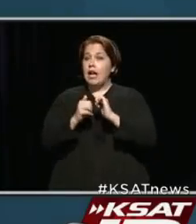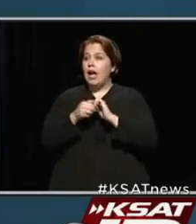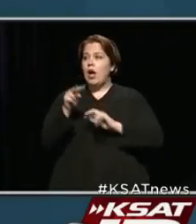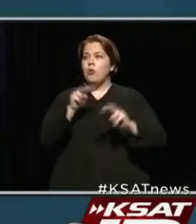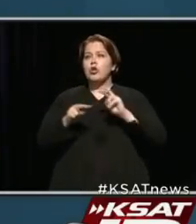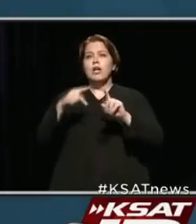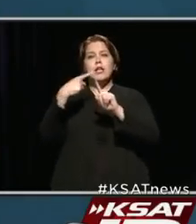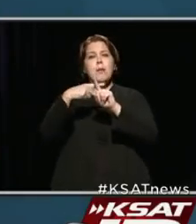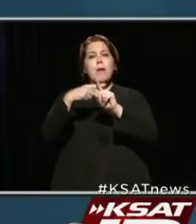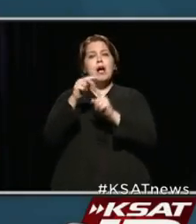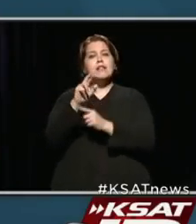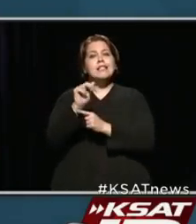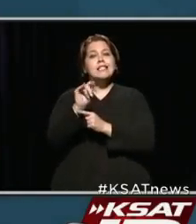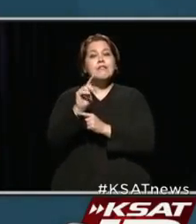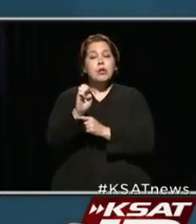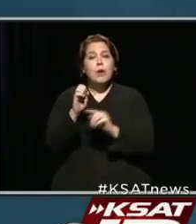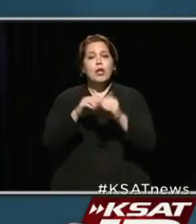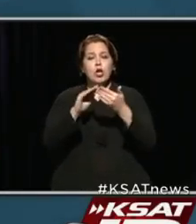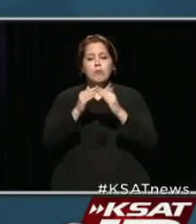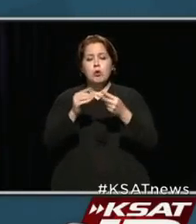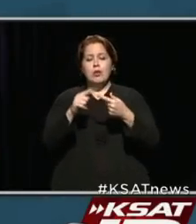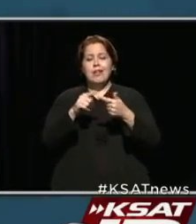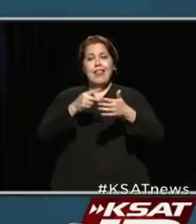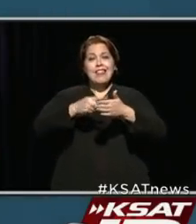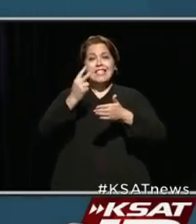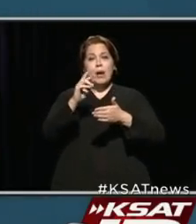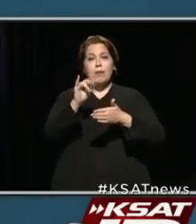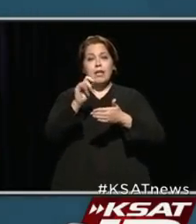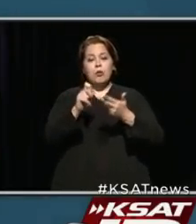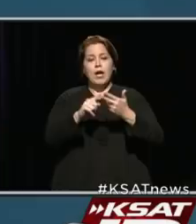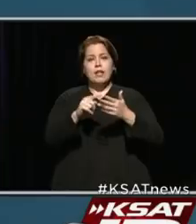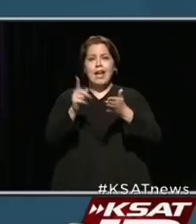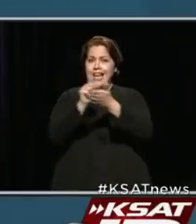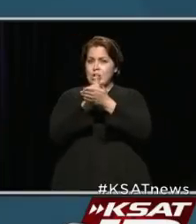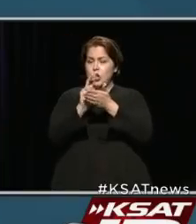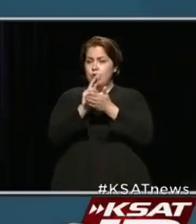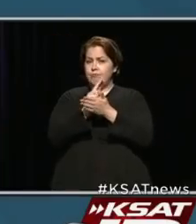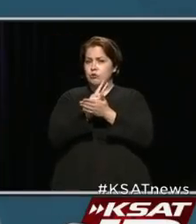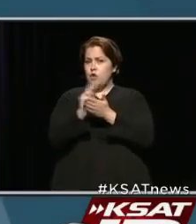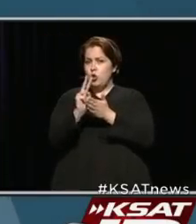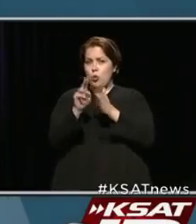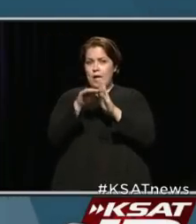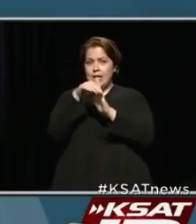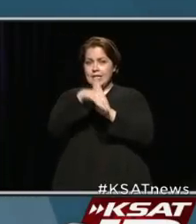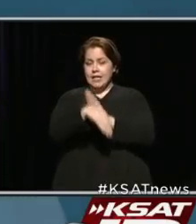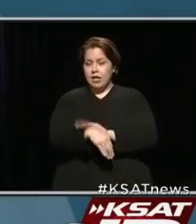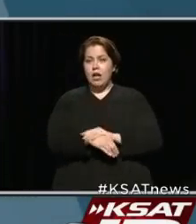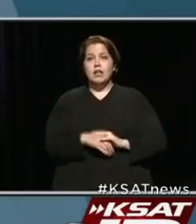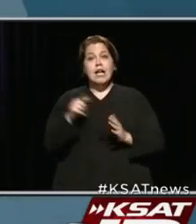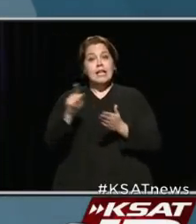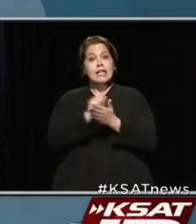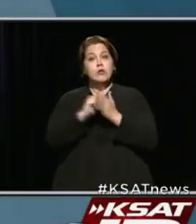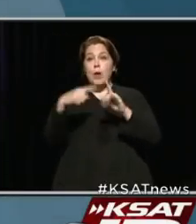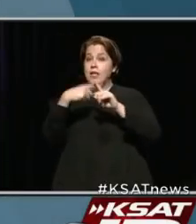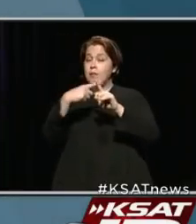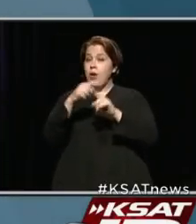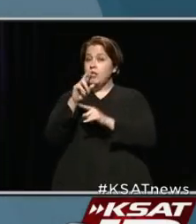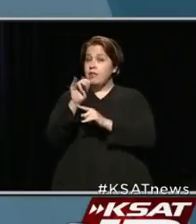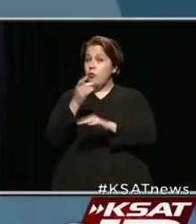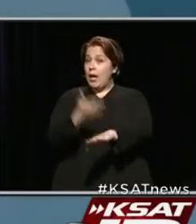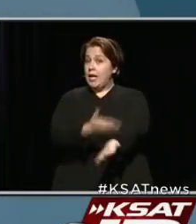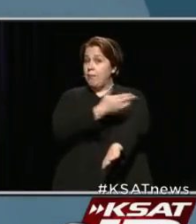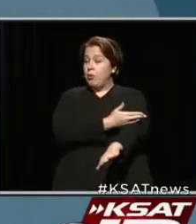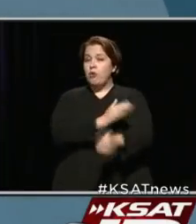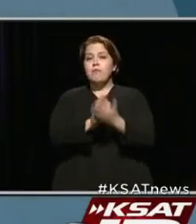the positivity rate in our community, the doubling rate, and the two-week decline of cases of COVID-19. This week, the positivity rate improved